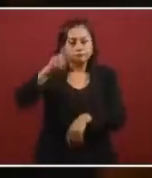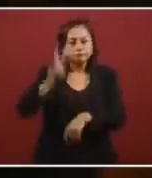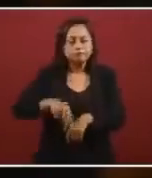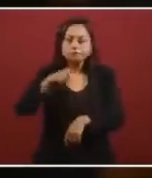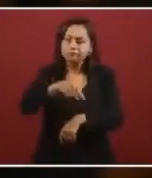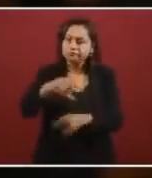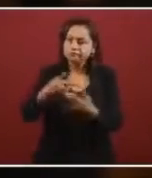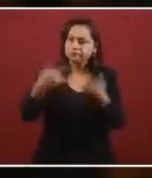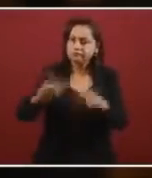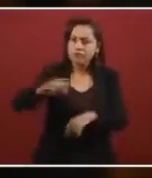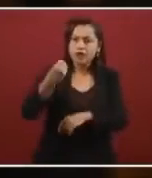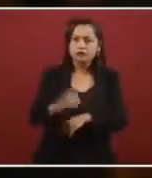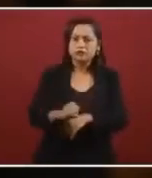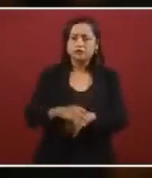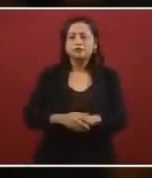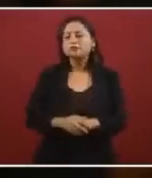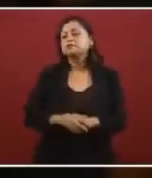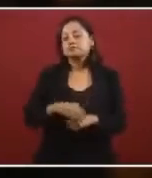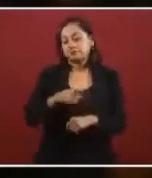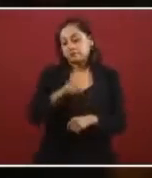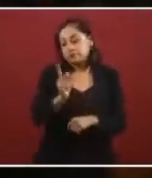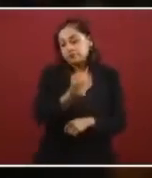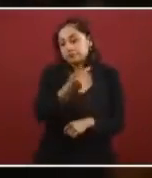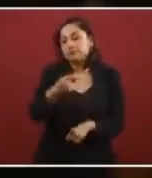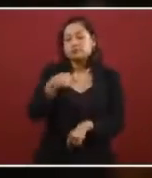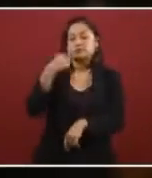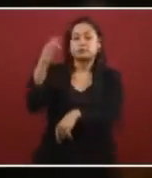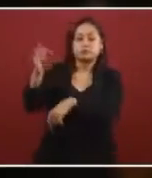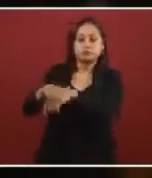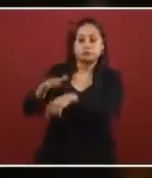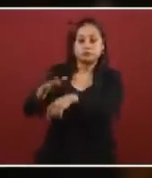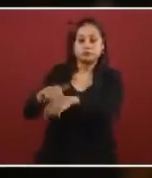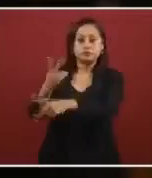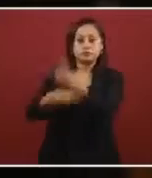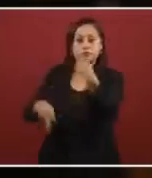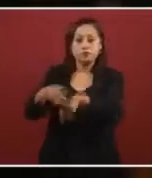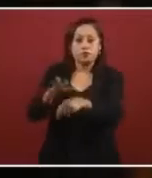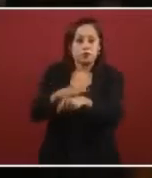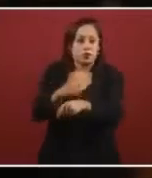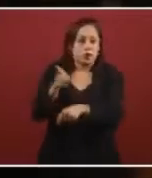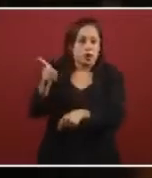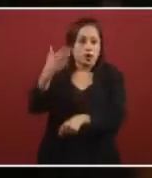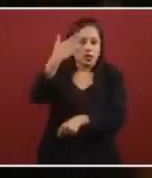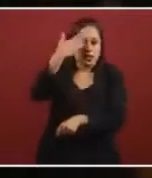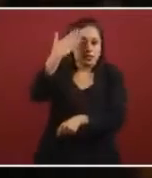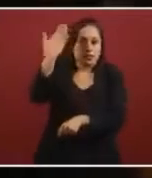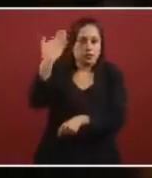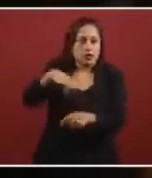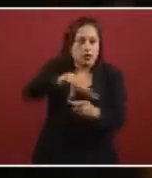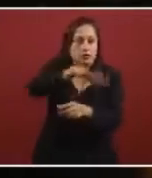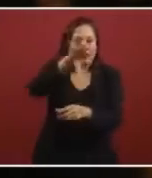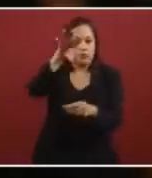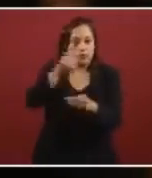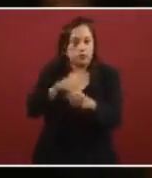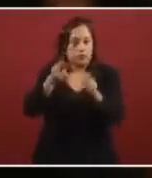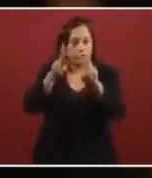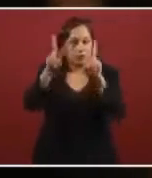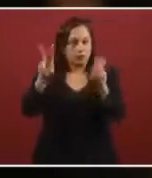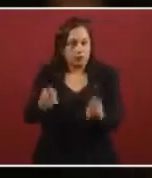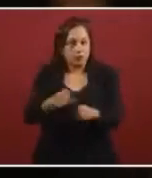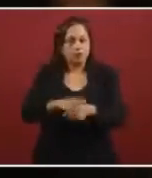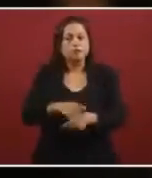historical truth So it's possible that he might be the most informed in this matter of this last six years.